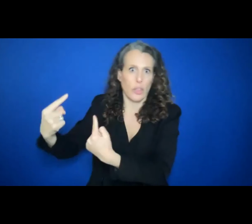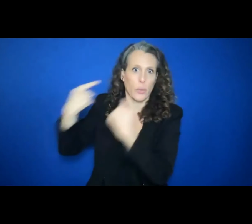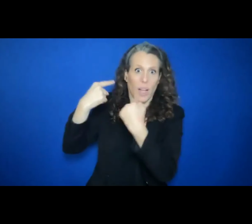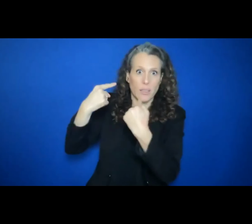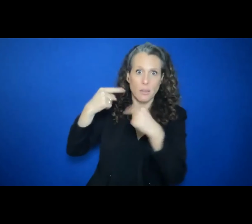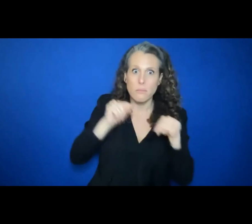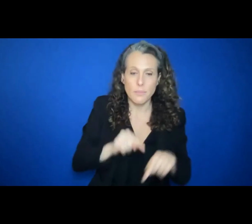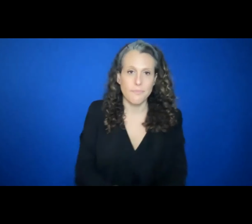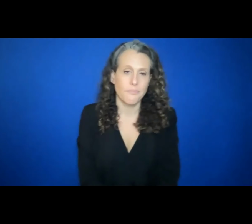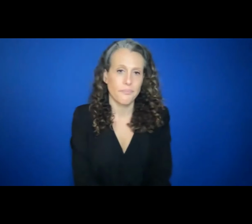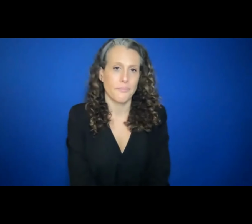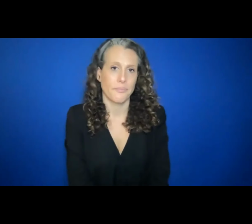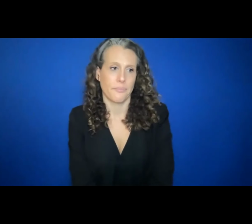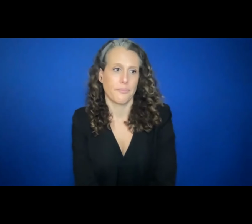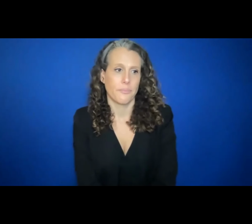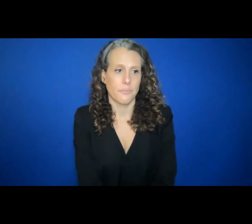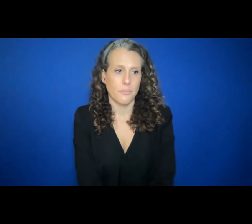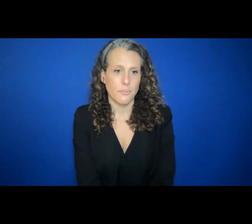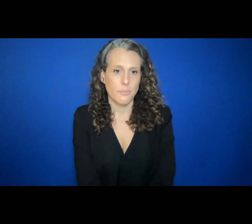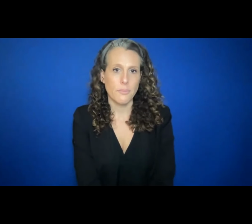And I'm getting a bit problem here. Here we go again.